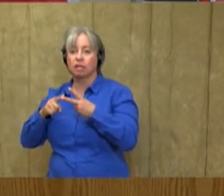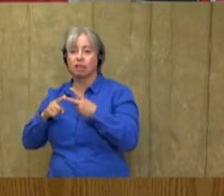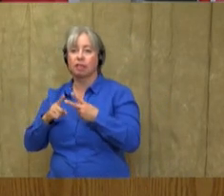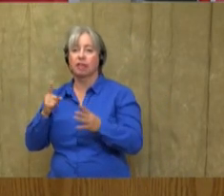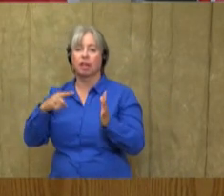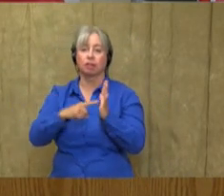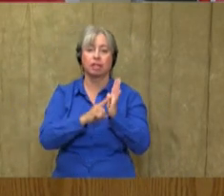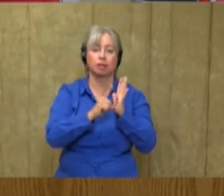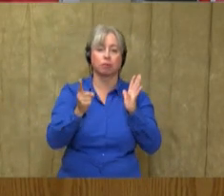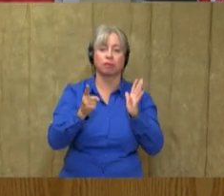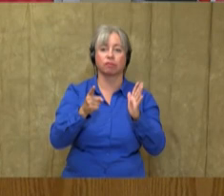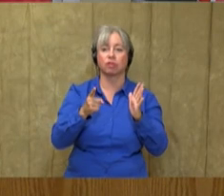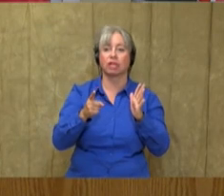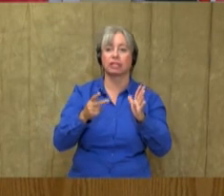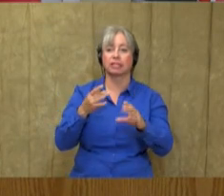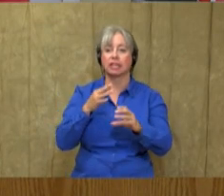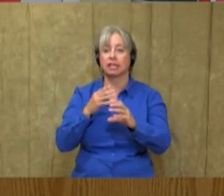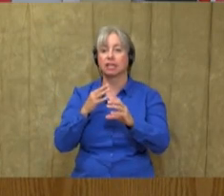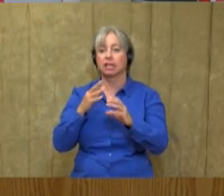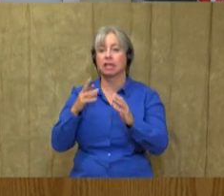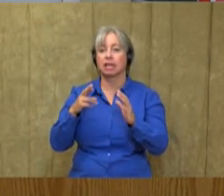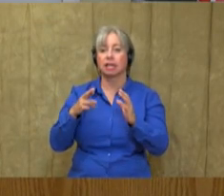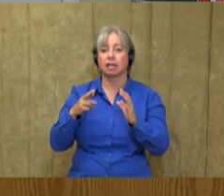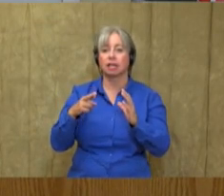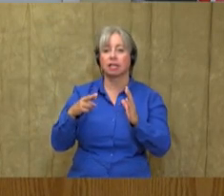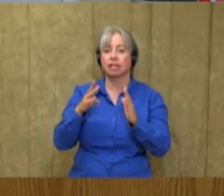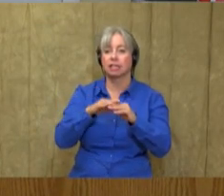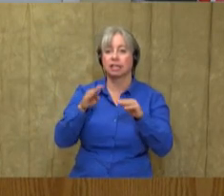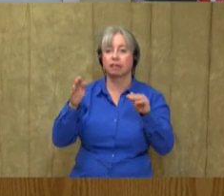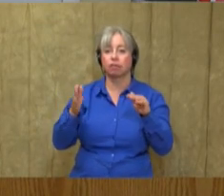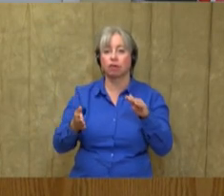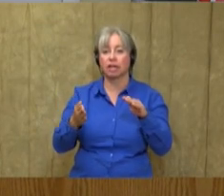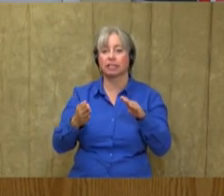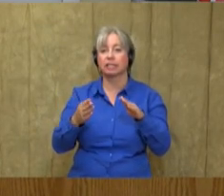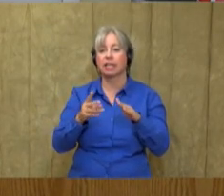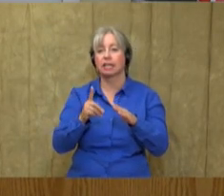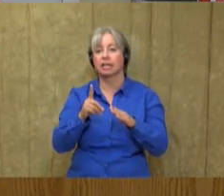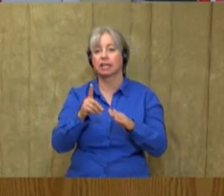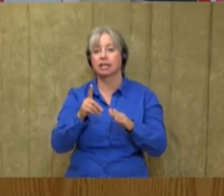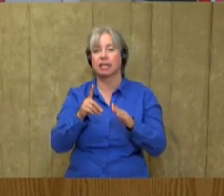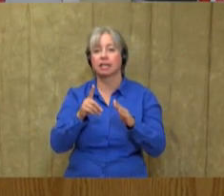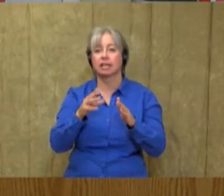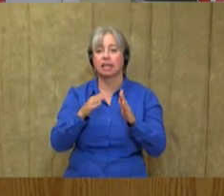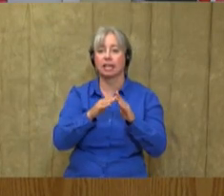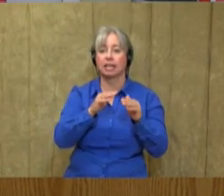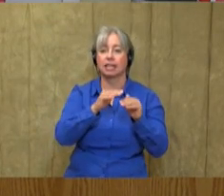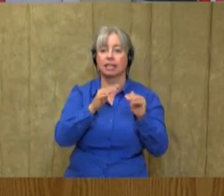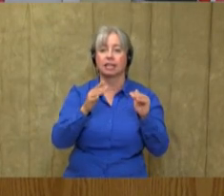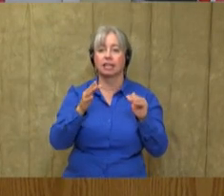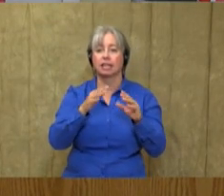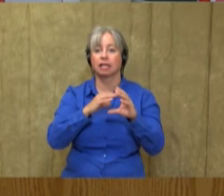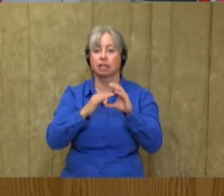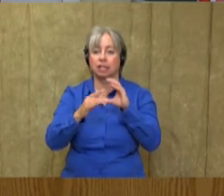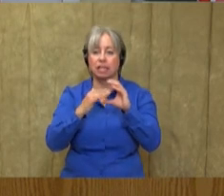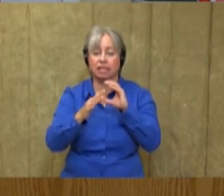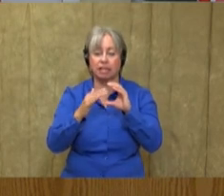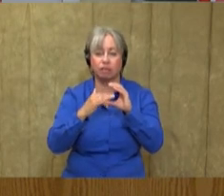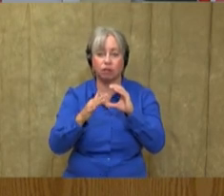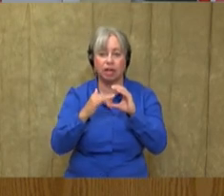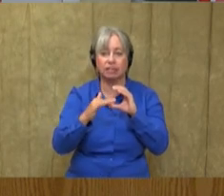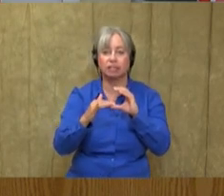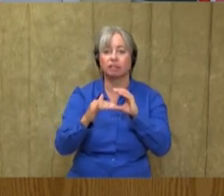reflected, refracted, diffracted, and almost forgot our last one, interfered with. So we can have two types. We